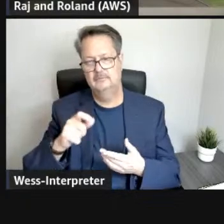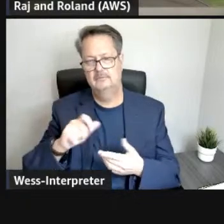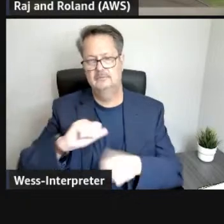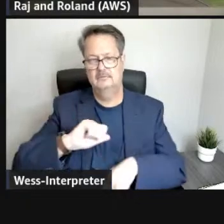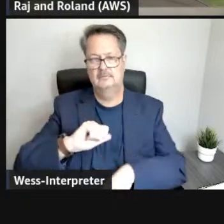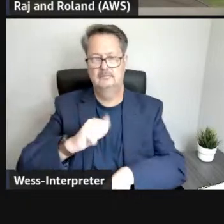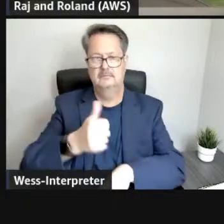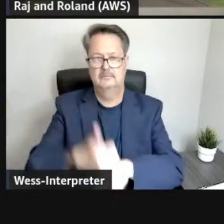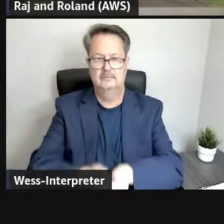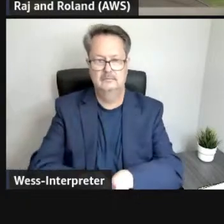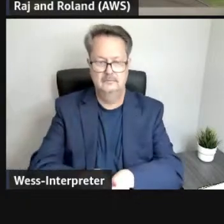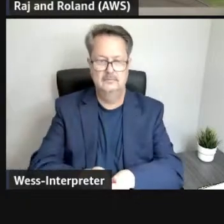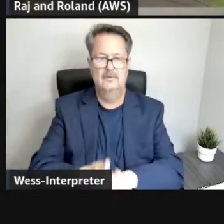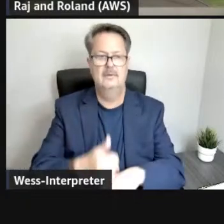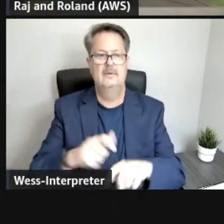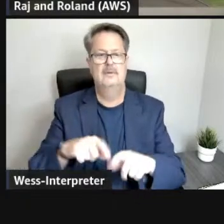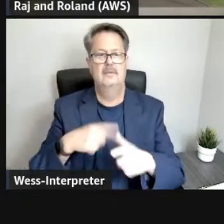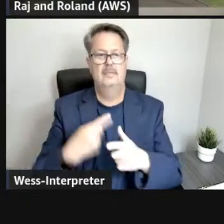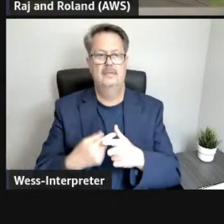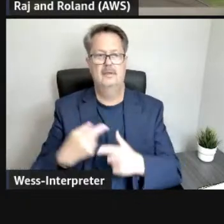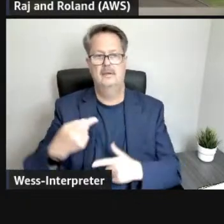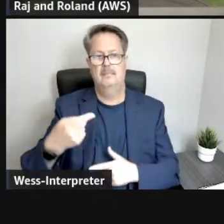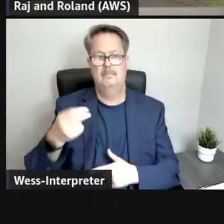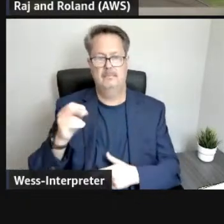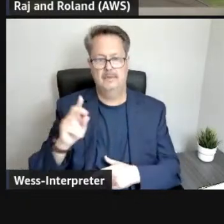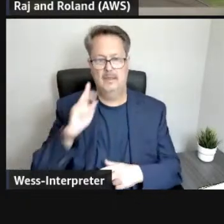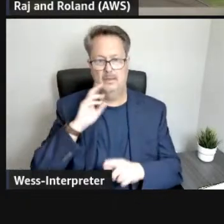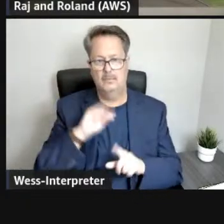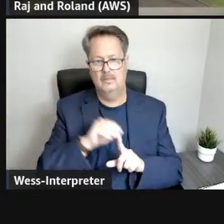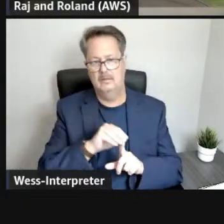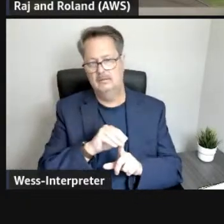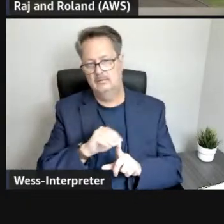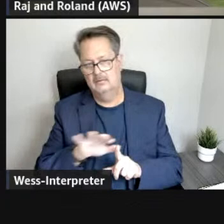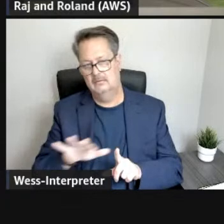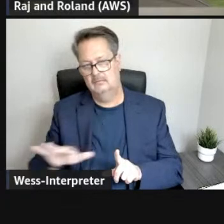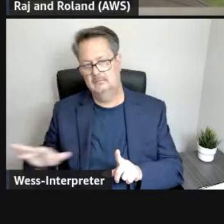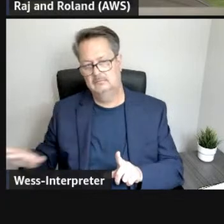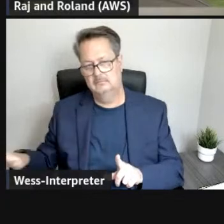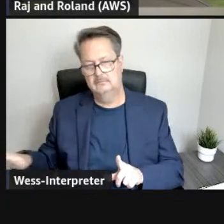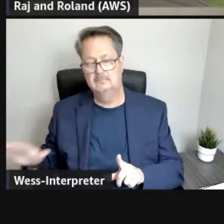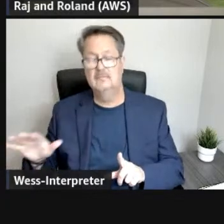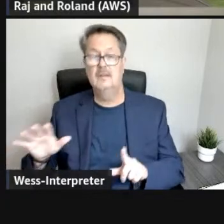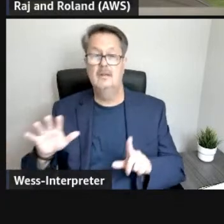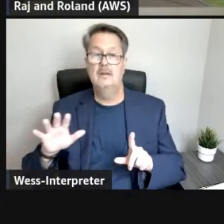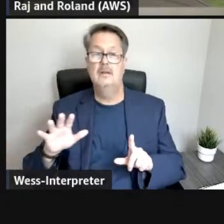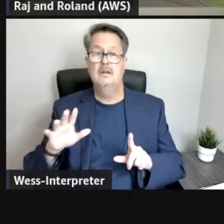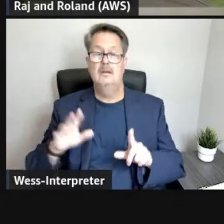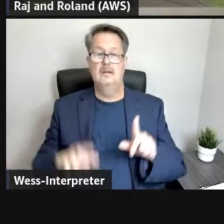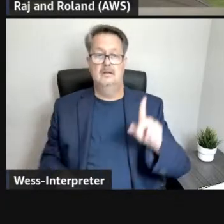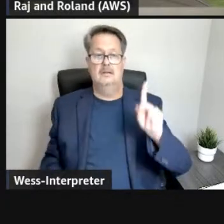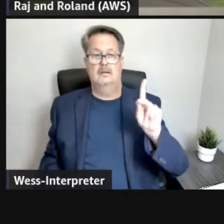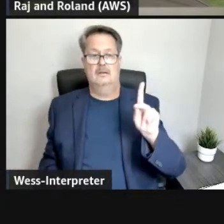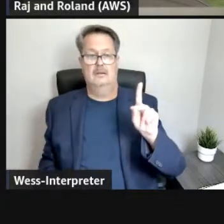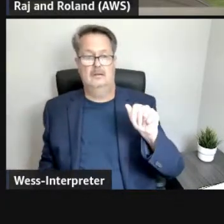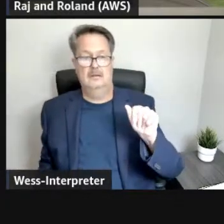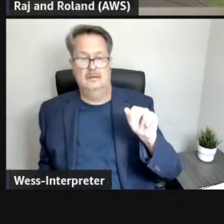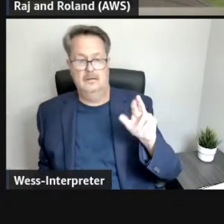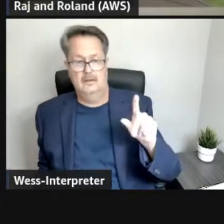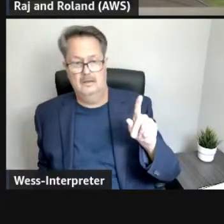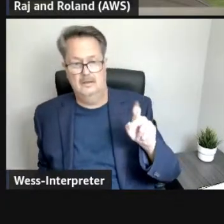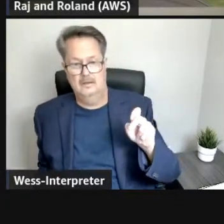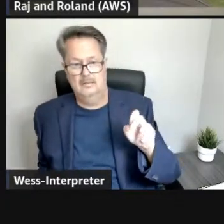and the pods will be bin packed. Carpenter gives you another additional feature. In addition